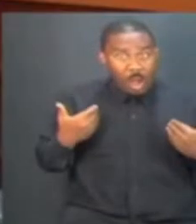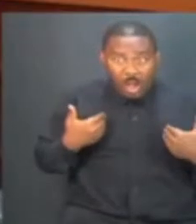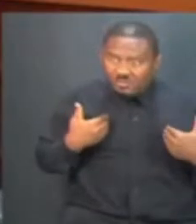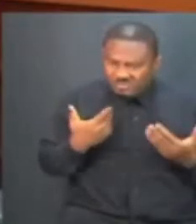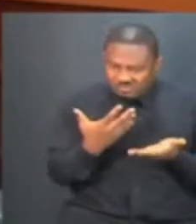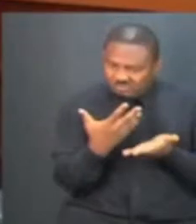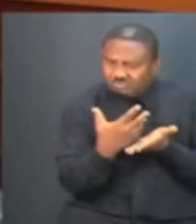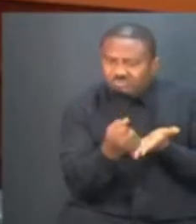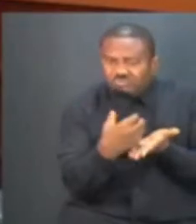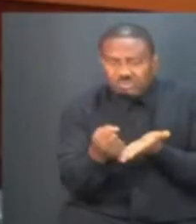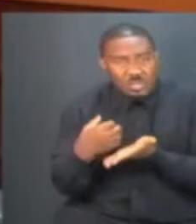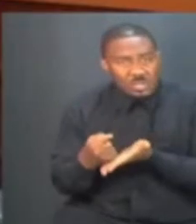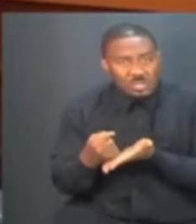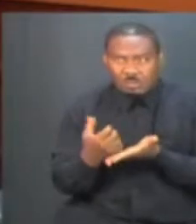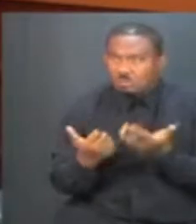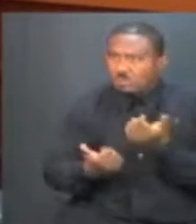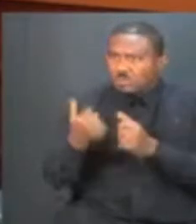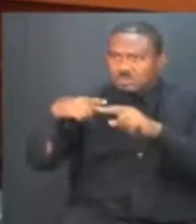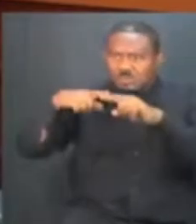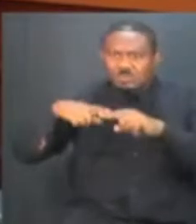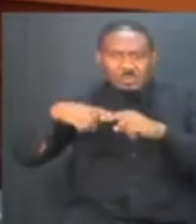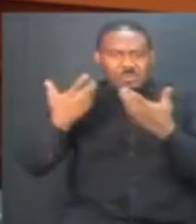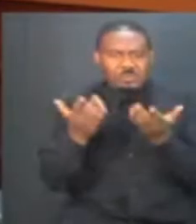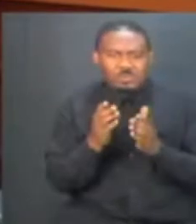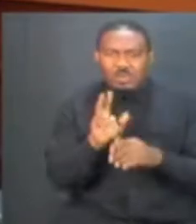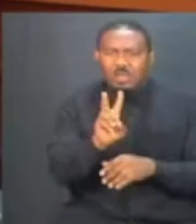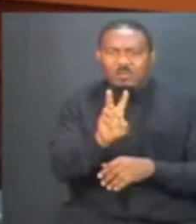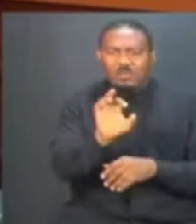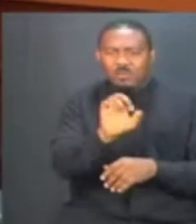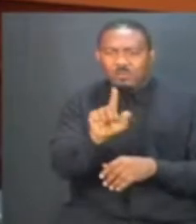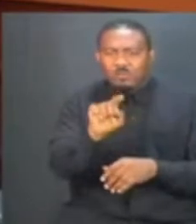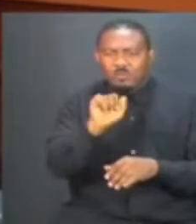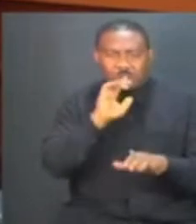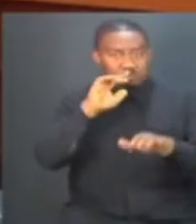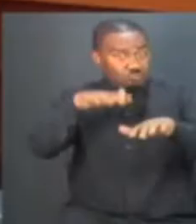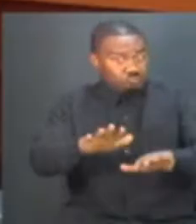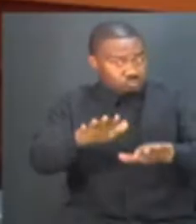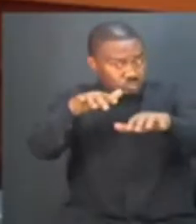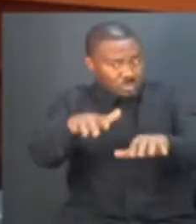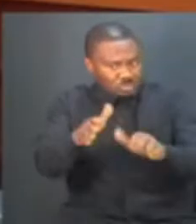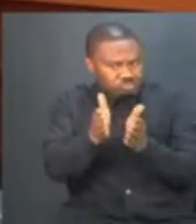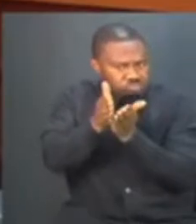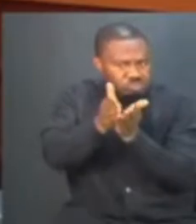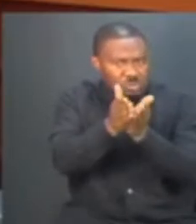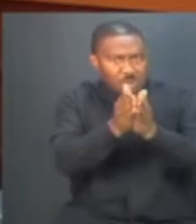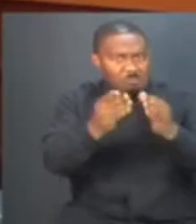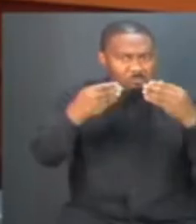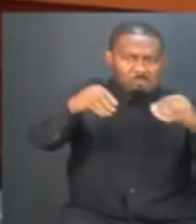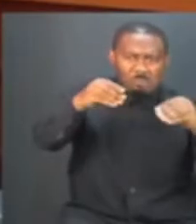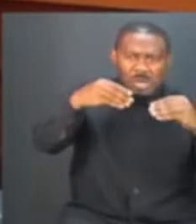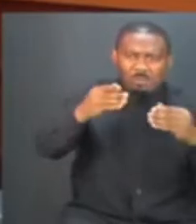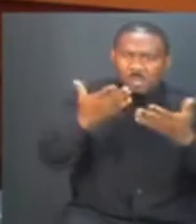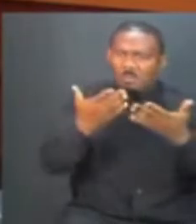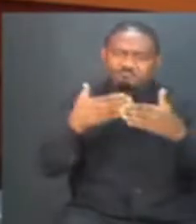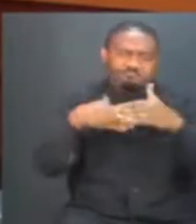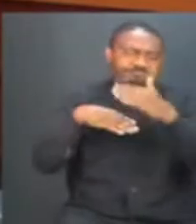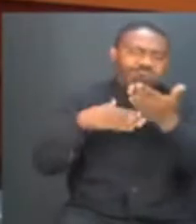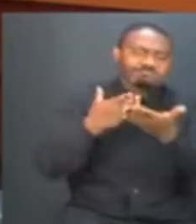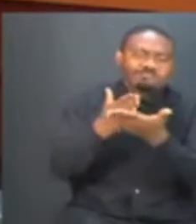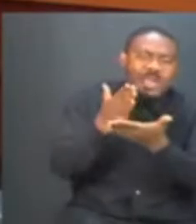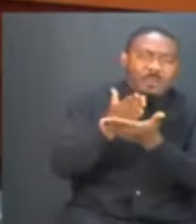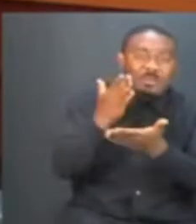my constituents rely on the Water Lake for daily transportation, trade, and access to education and